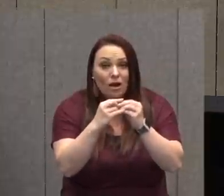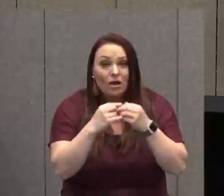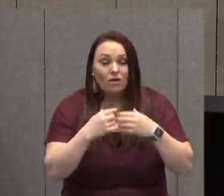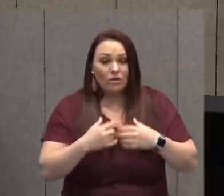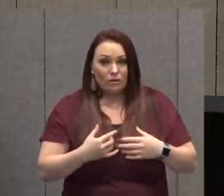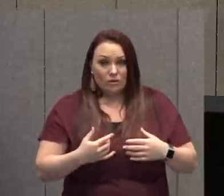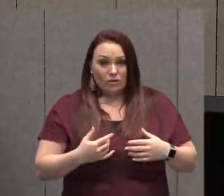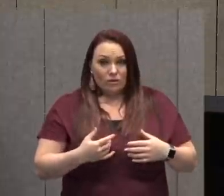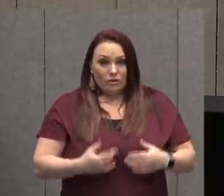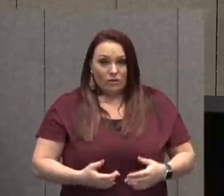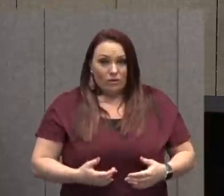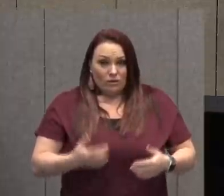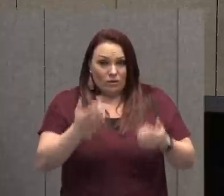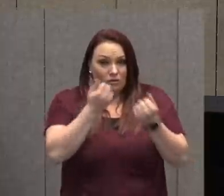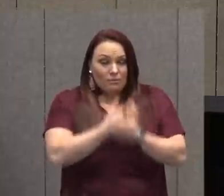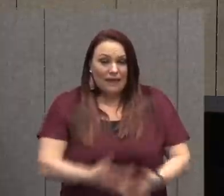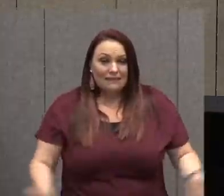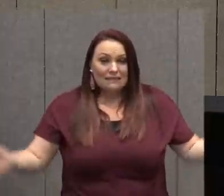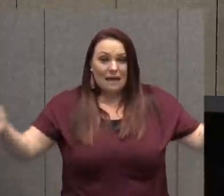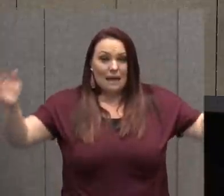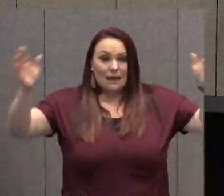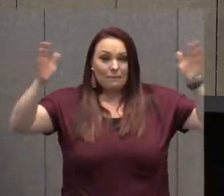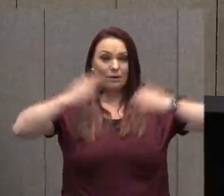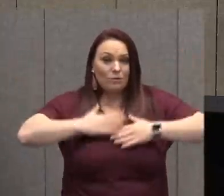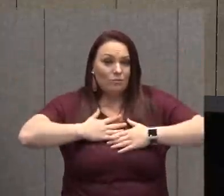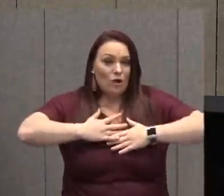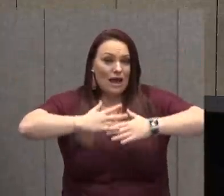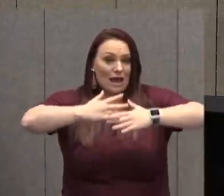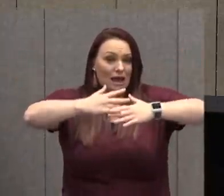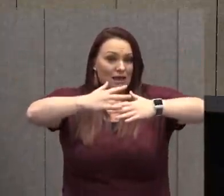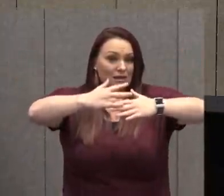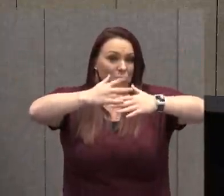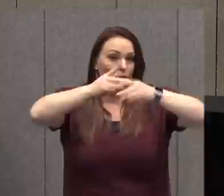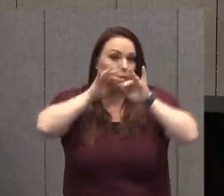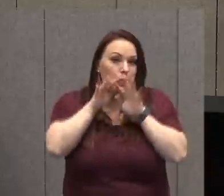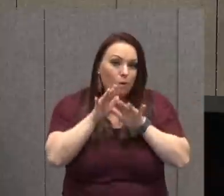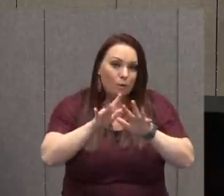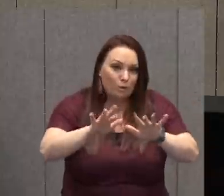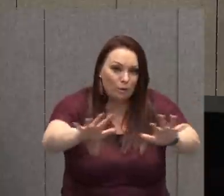now we're gonna just take a big deep breath. And whoosh it out.